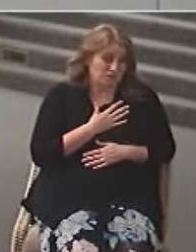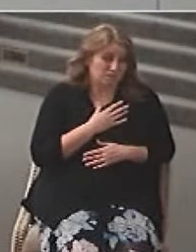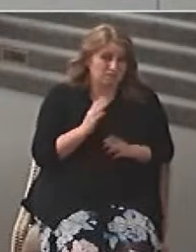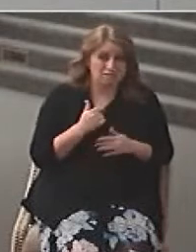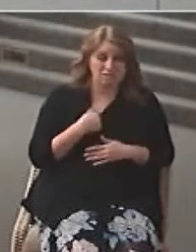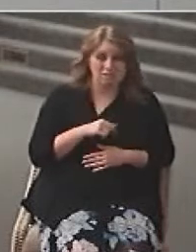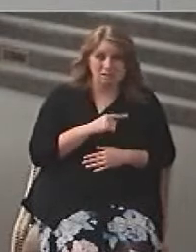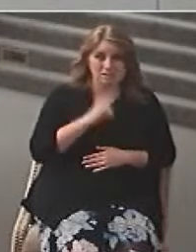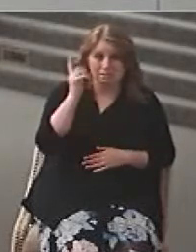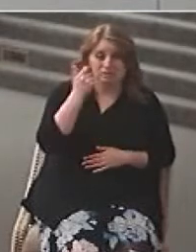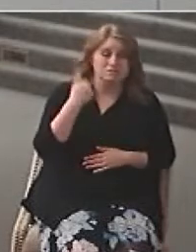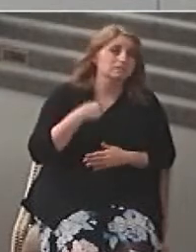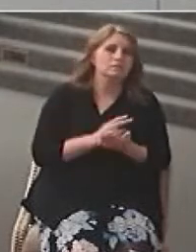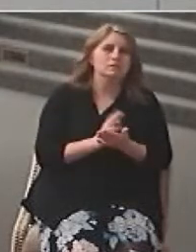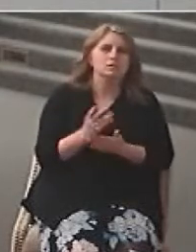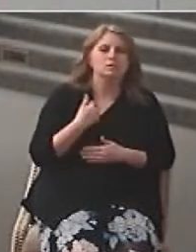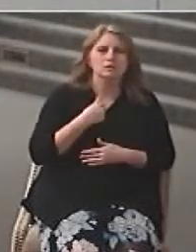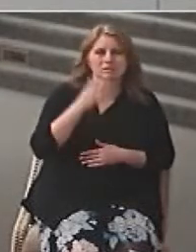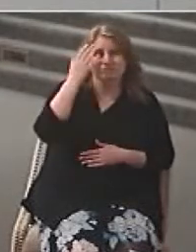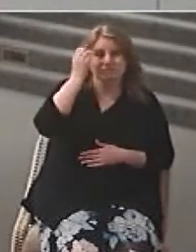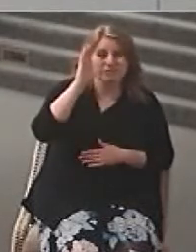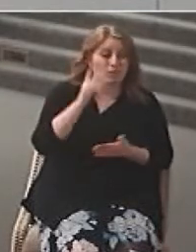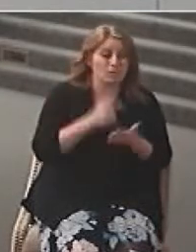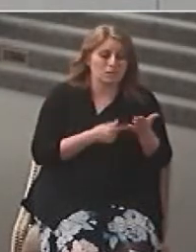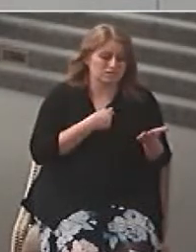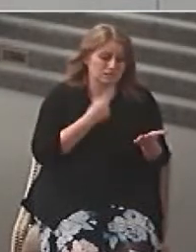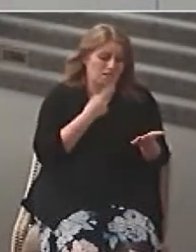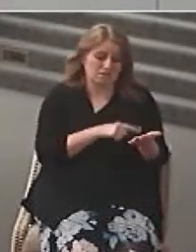because of the fact that we don't care about what it says.